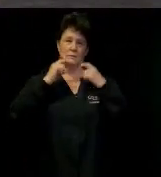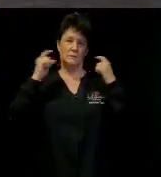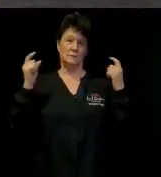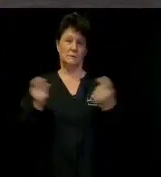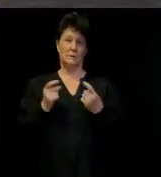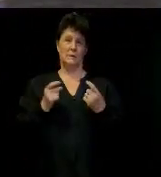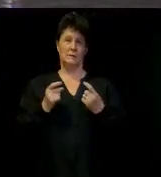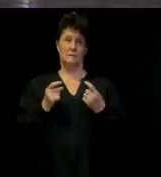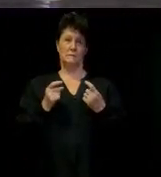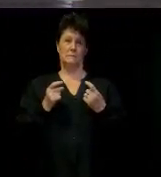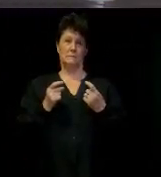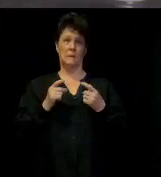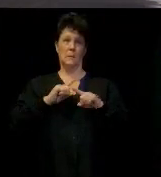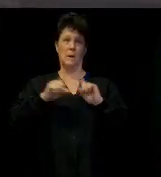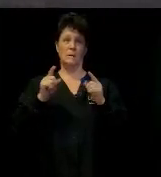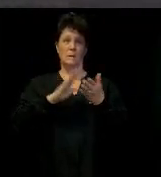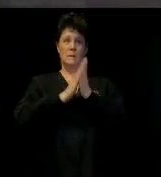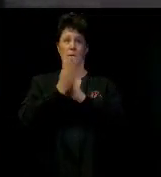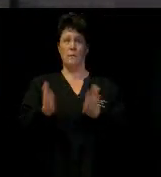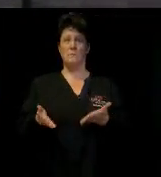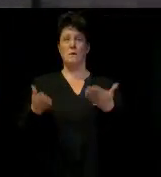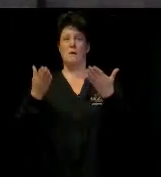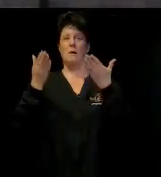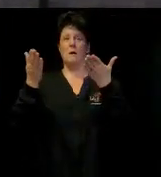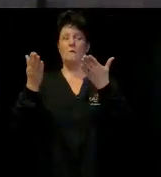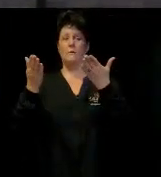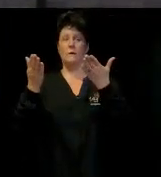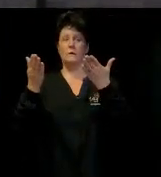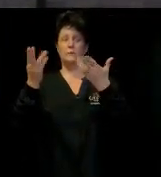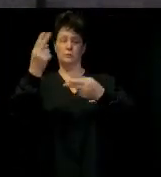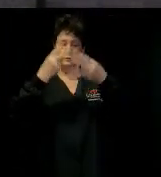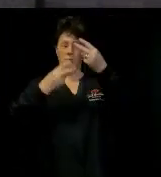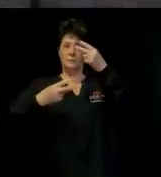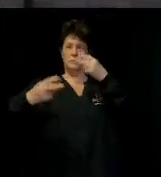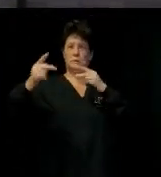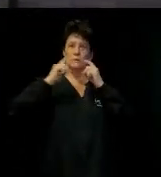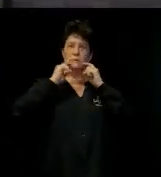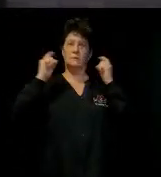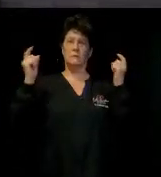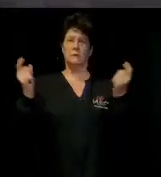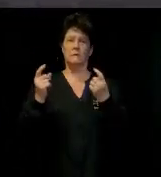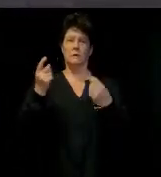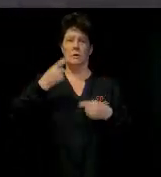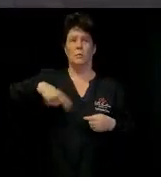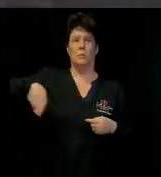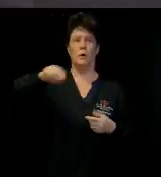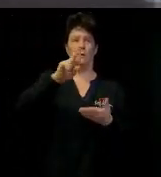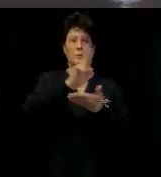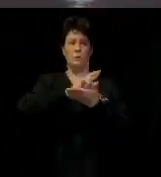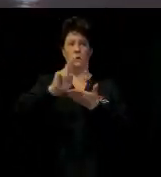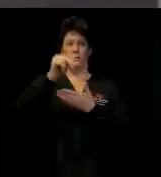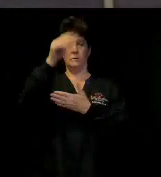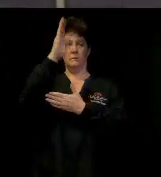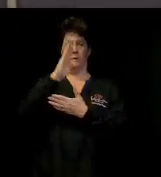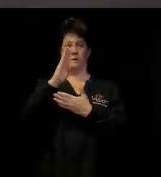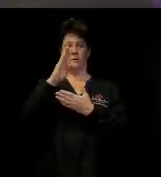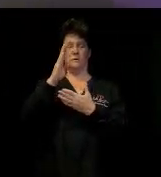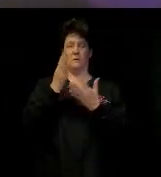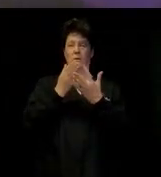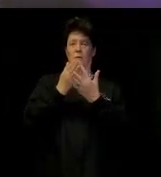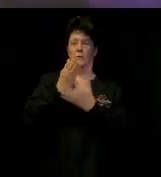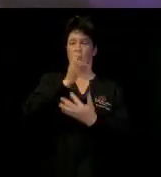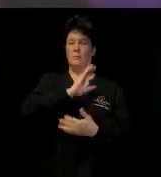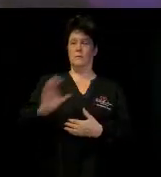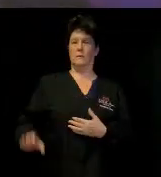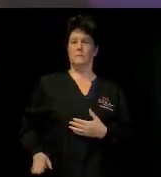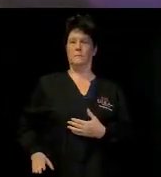to the offering of our sin, so that we could be made right with God through Christ, or we are the righteousness of God in Christ Jesus. What's